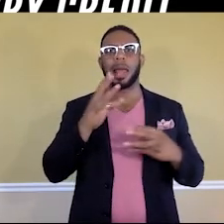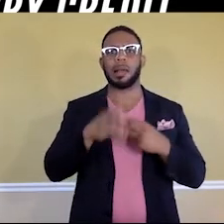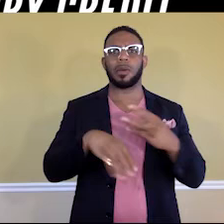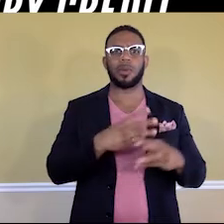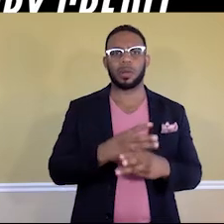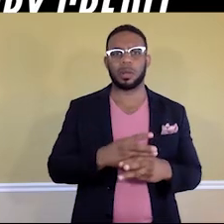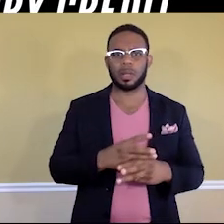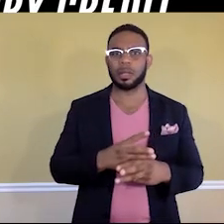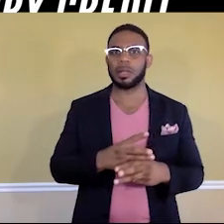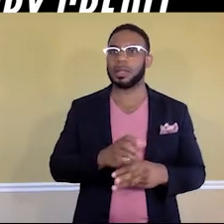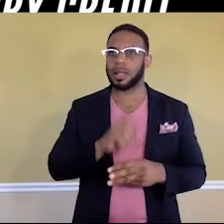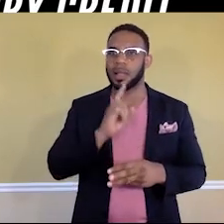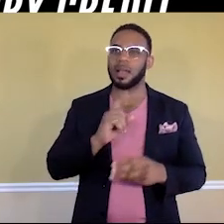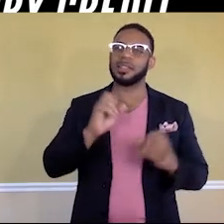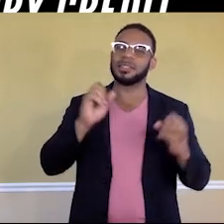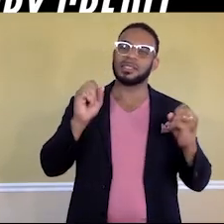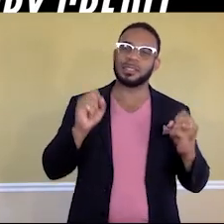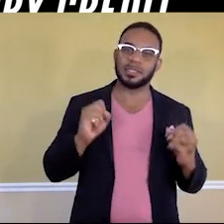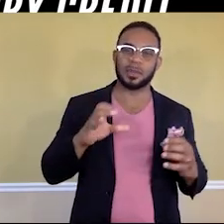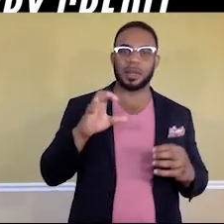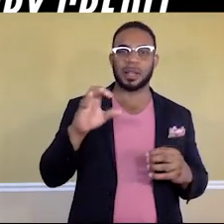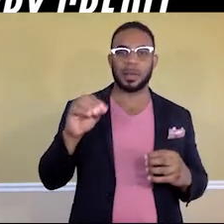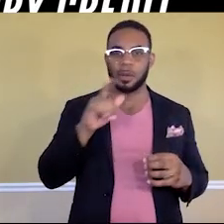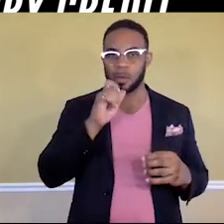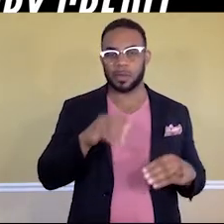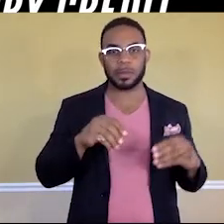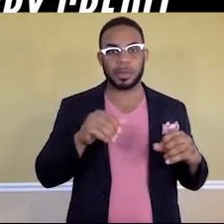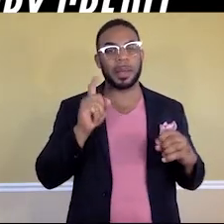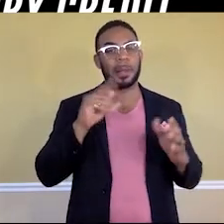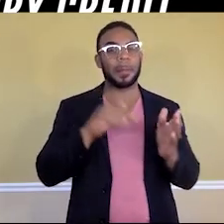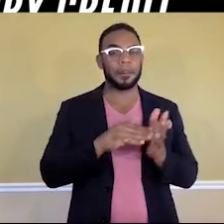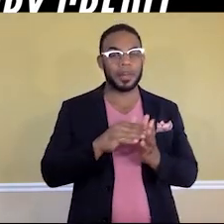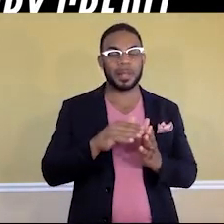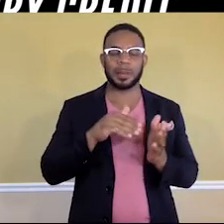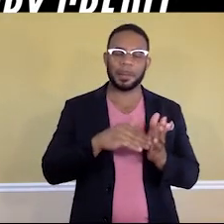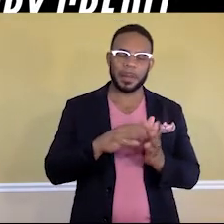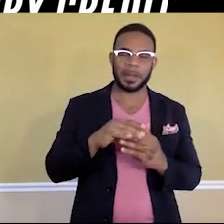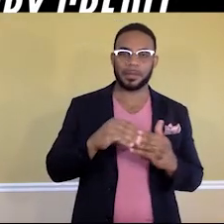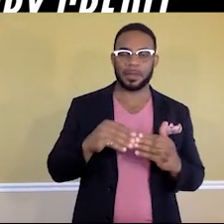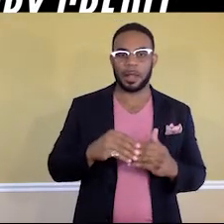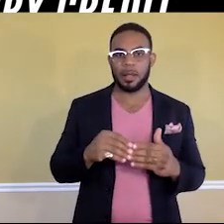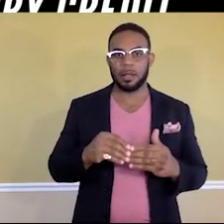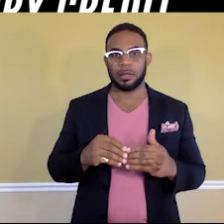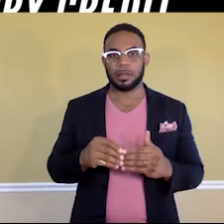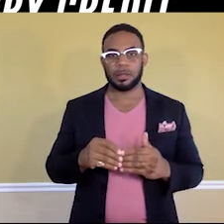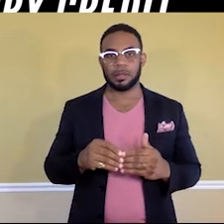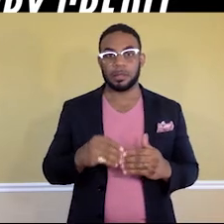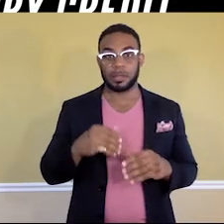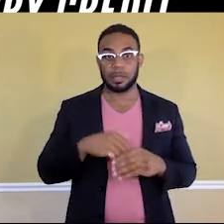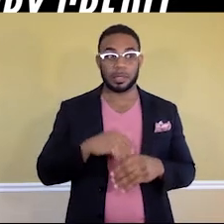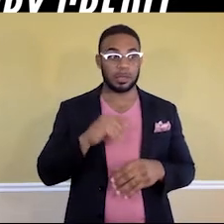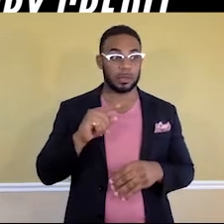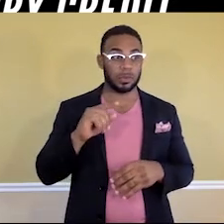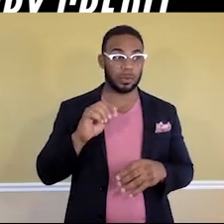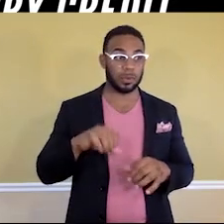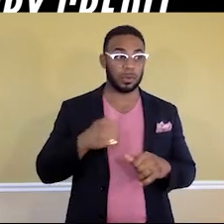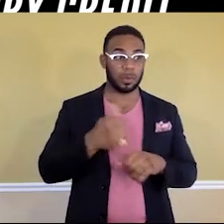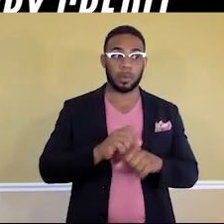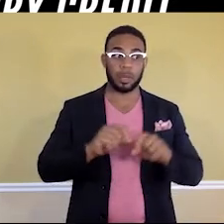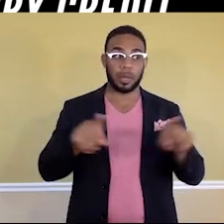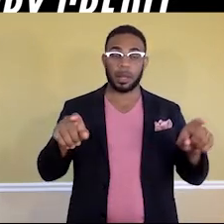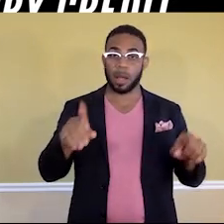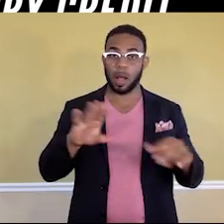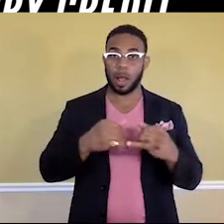world, there are so many companies who spend millions and millions of dollars into putting out